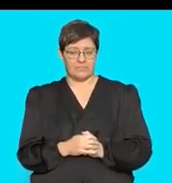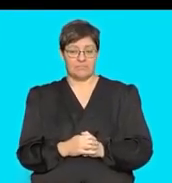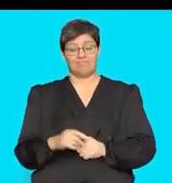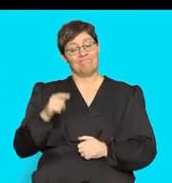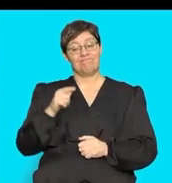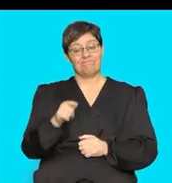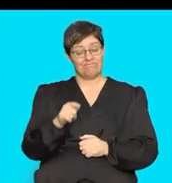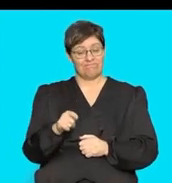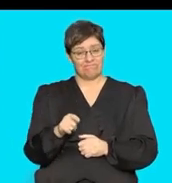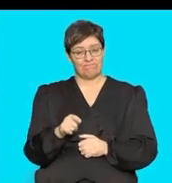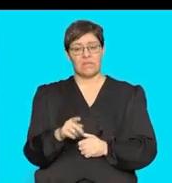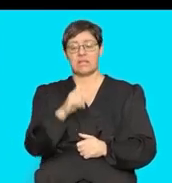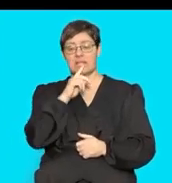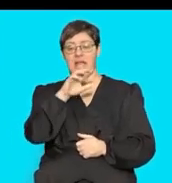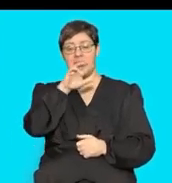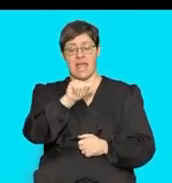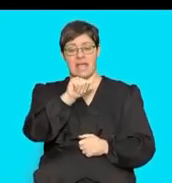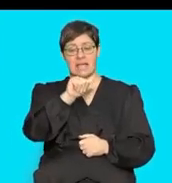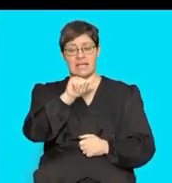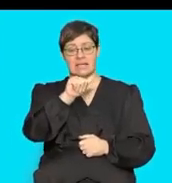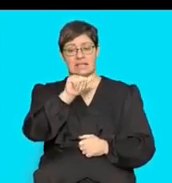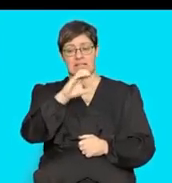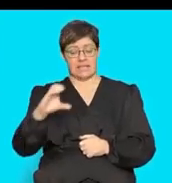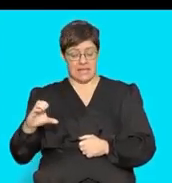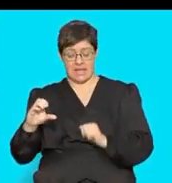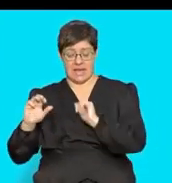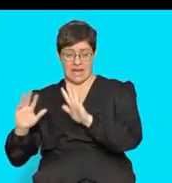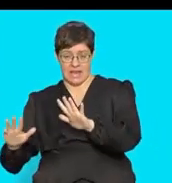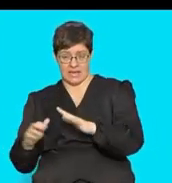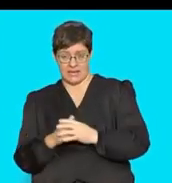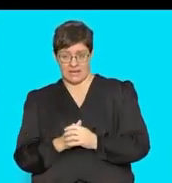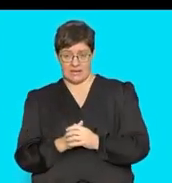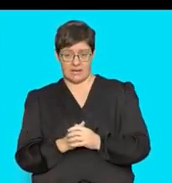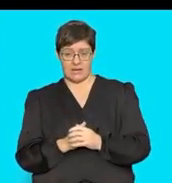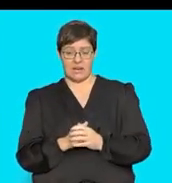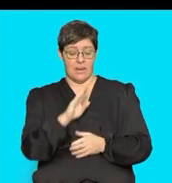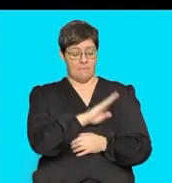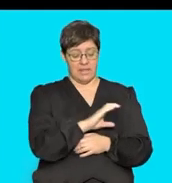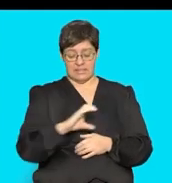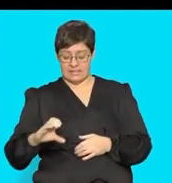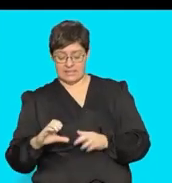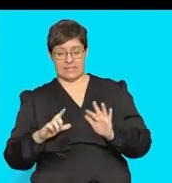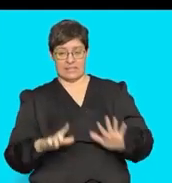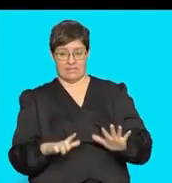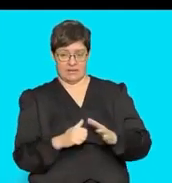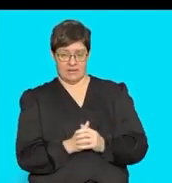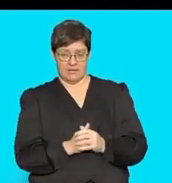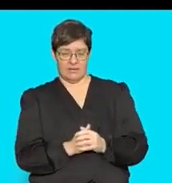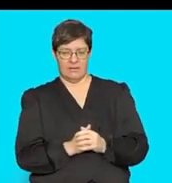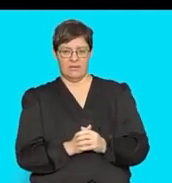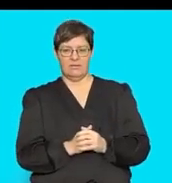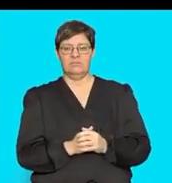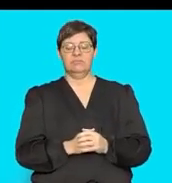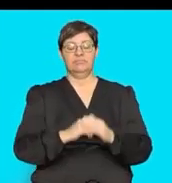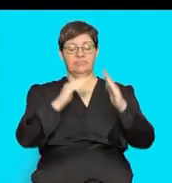In this triangle, we're given that AC is equal to 9, and we're given BC is equal to 7,